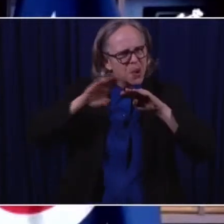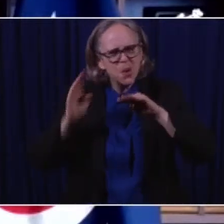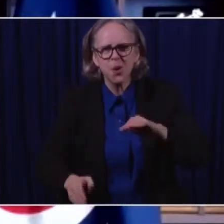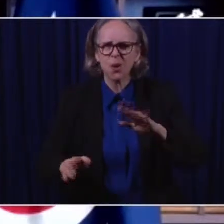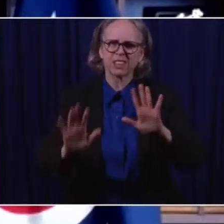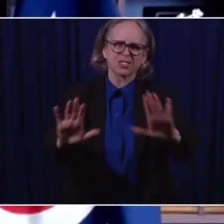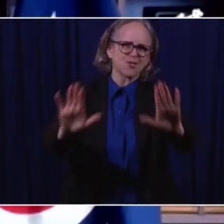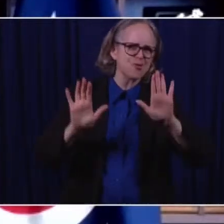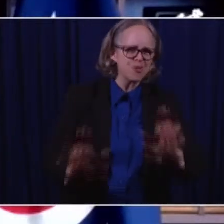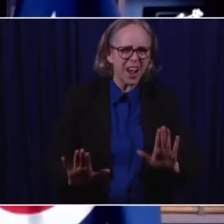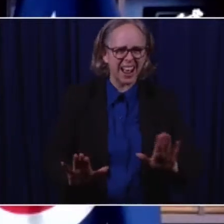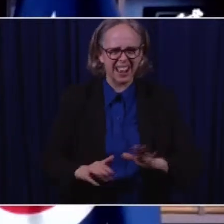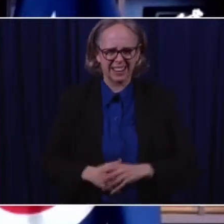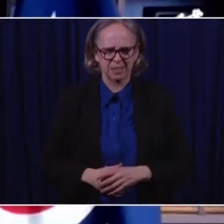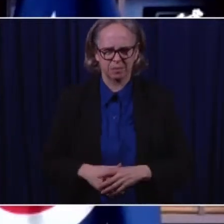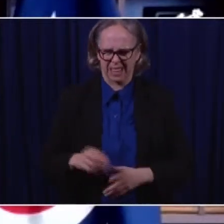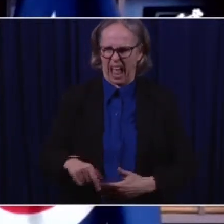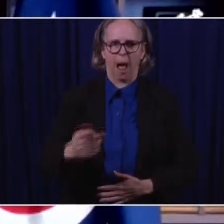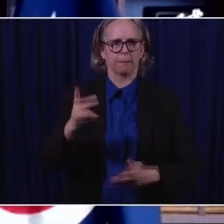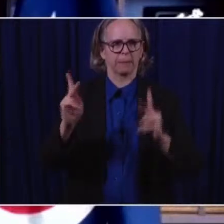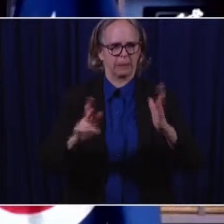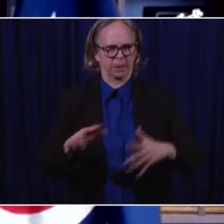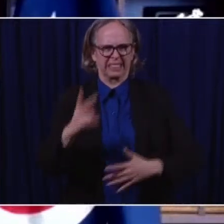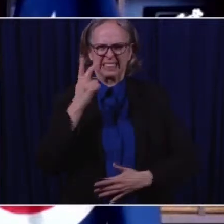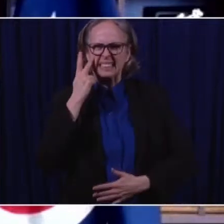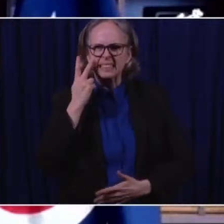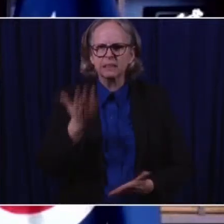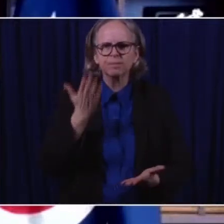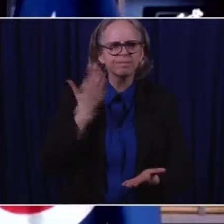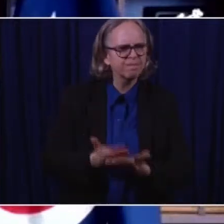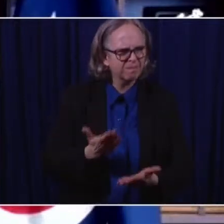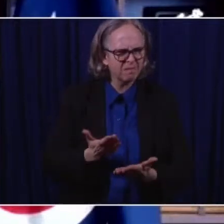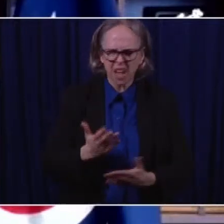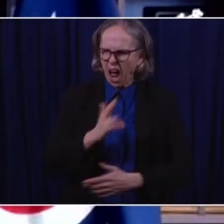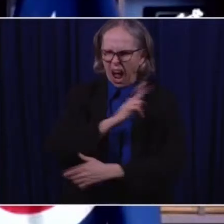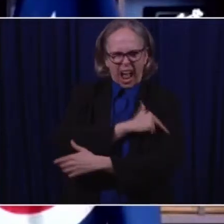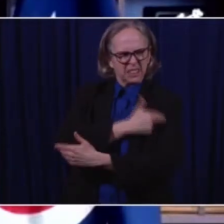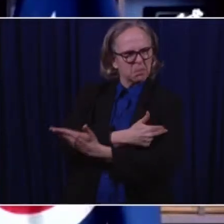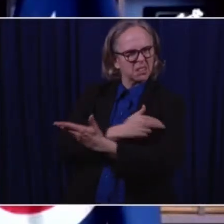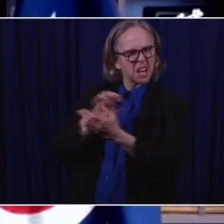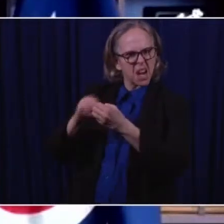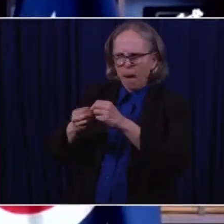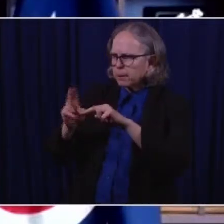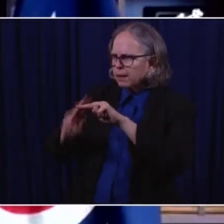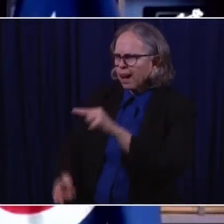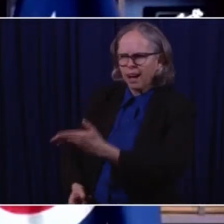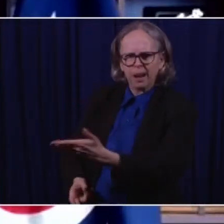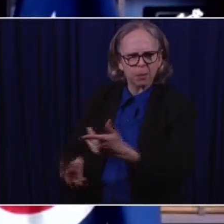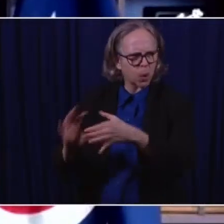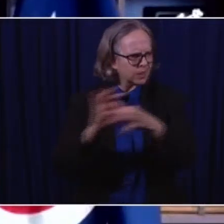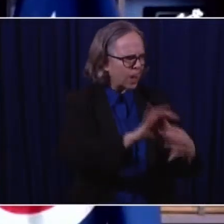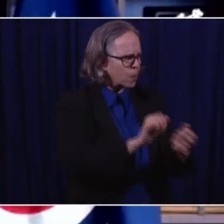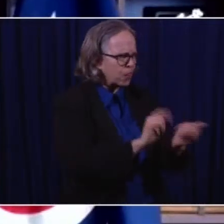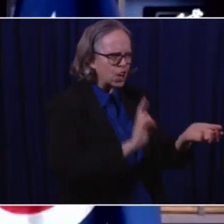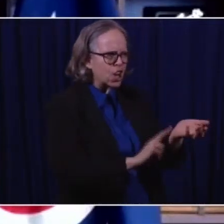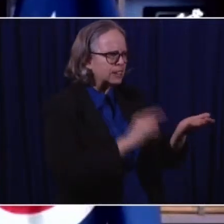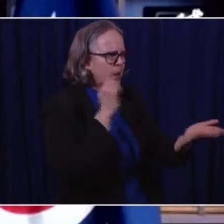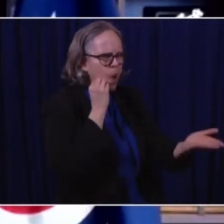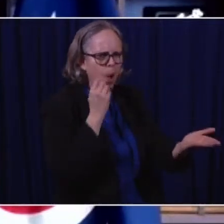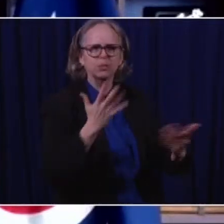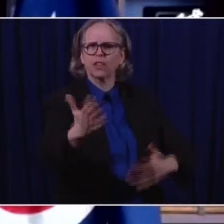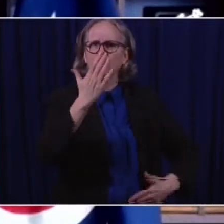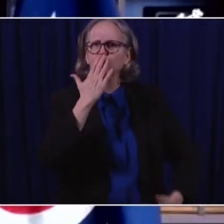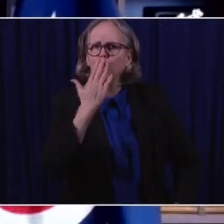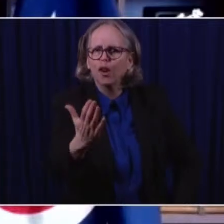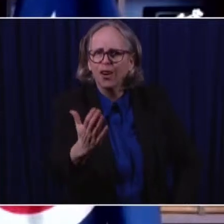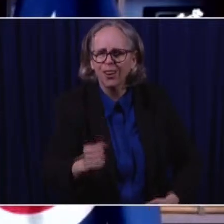of that with the hospitalizations down, which is another great sign. And I know for many people, I spoke